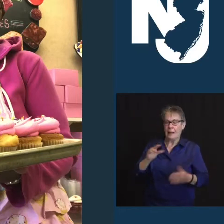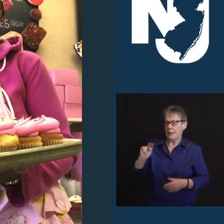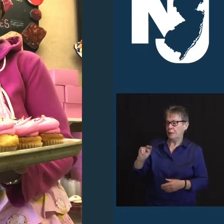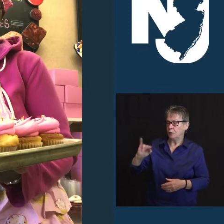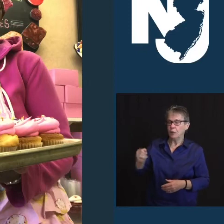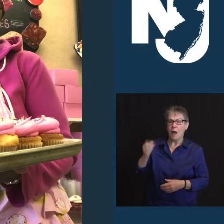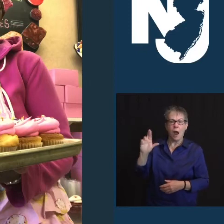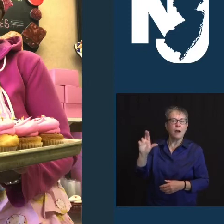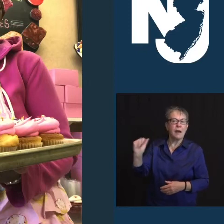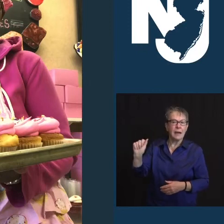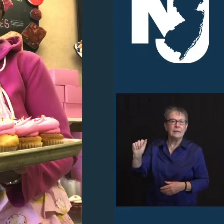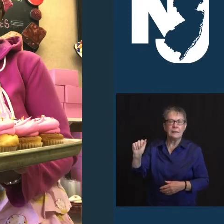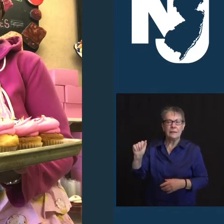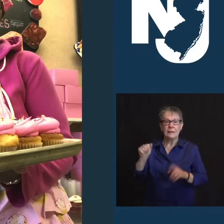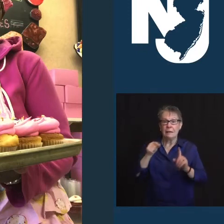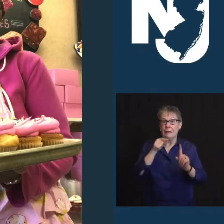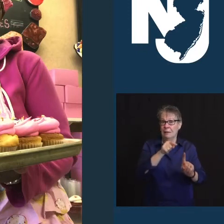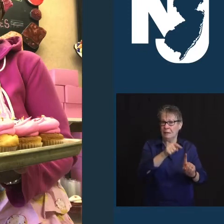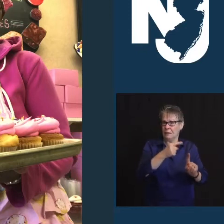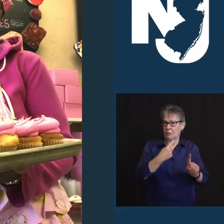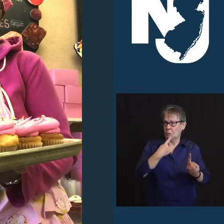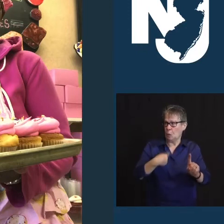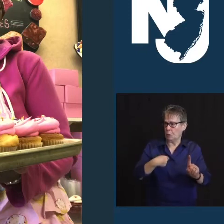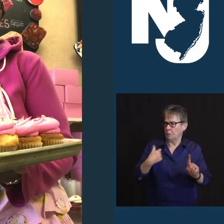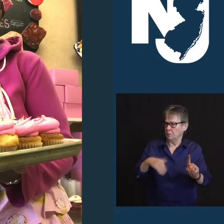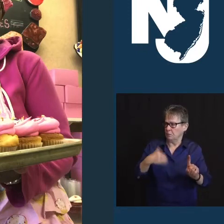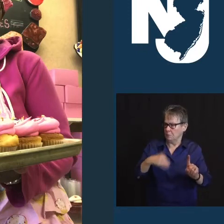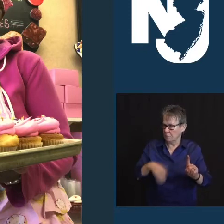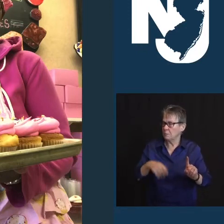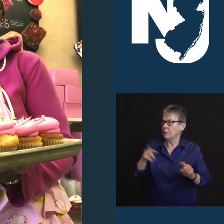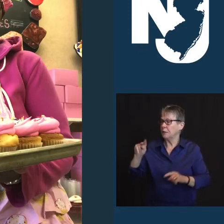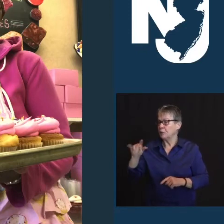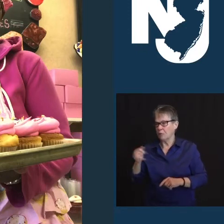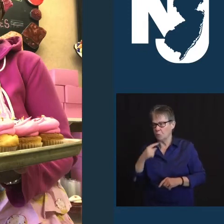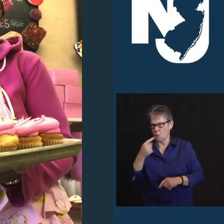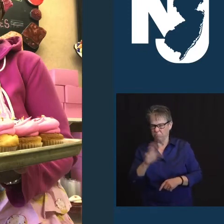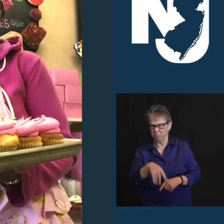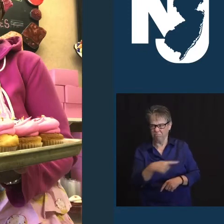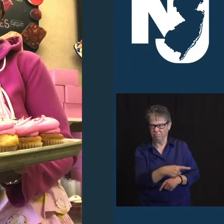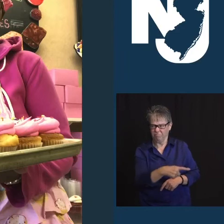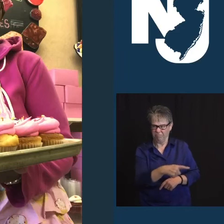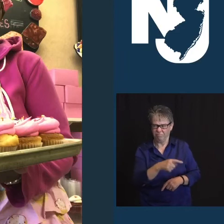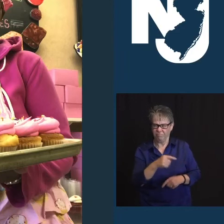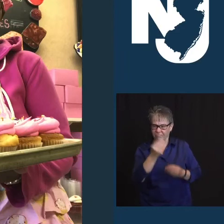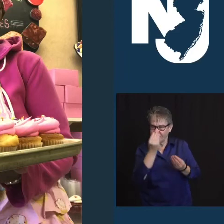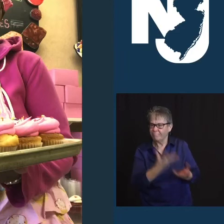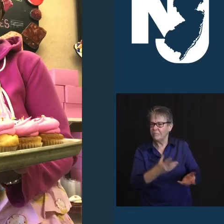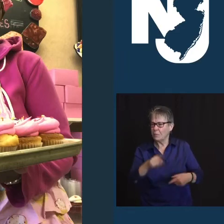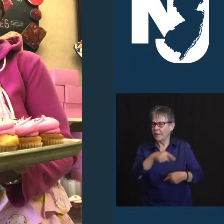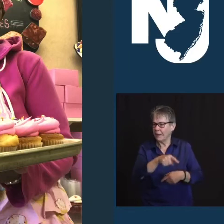about Stacy. So go online and check them out there, leporesweetshop.com,